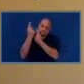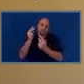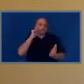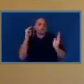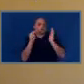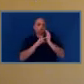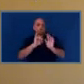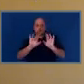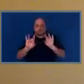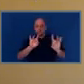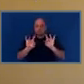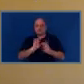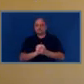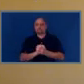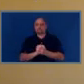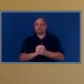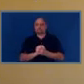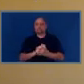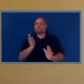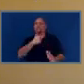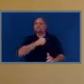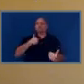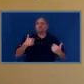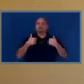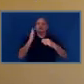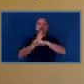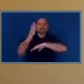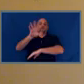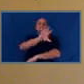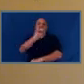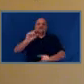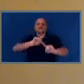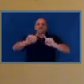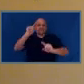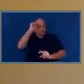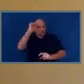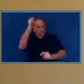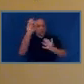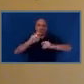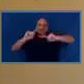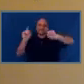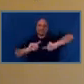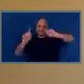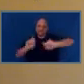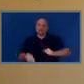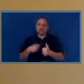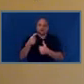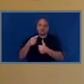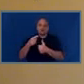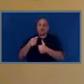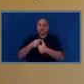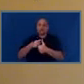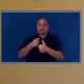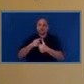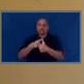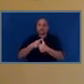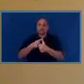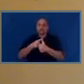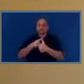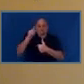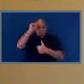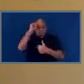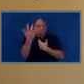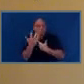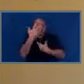have over 50 hypotheses we want to test. Many of them involve understanding